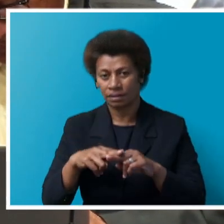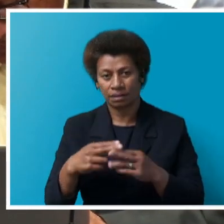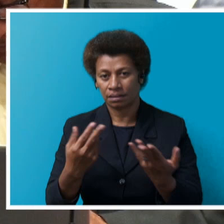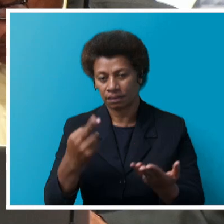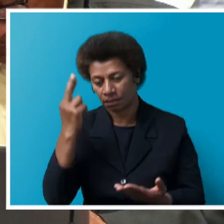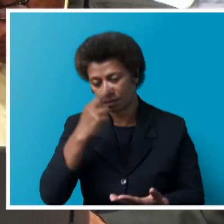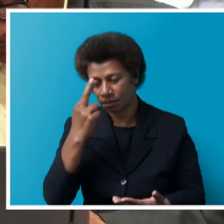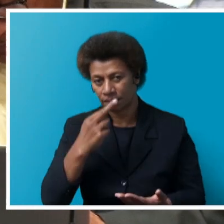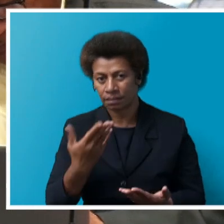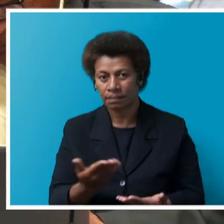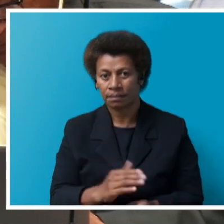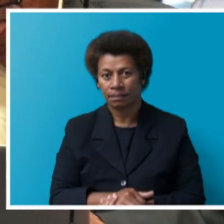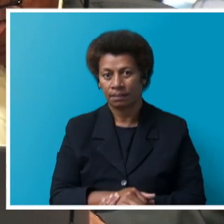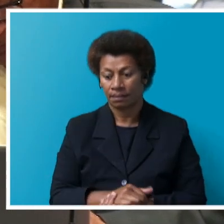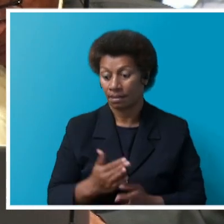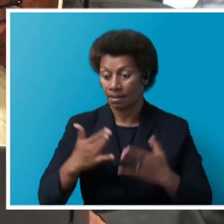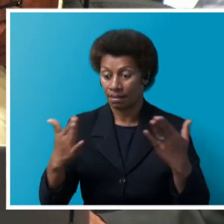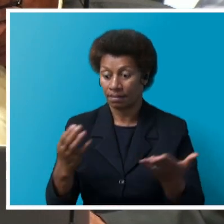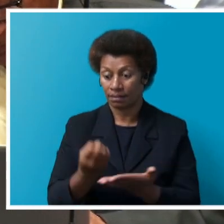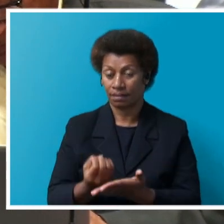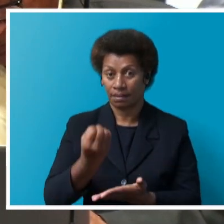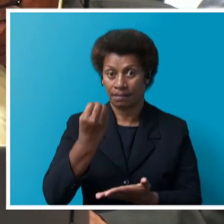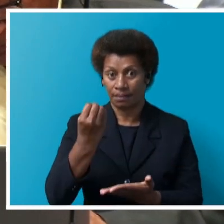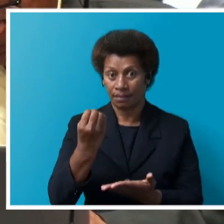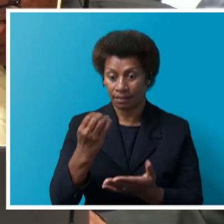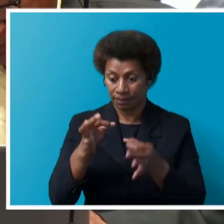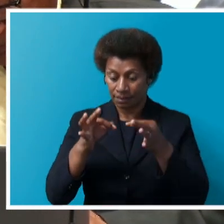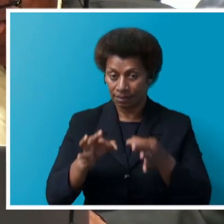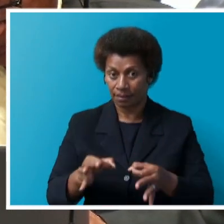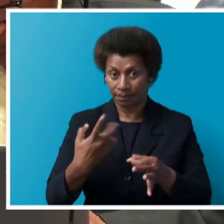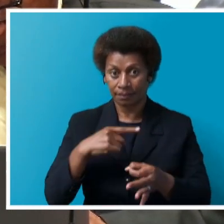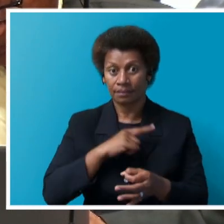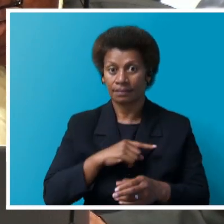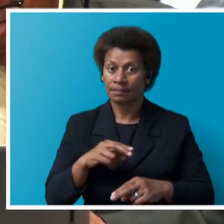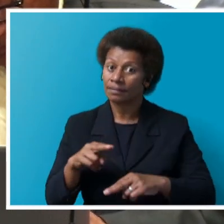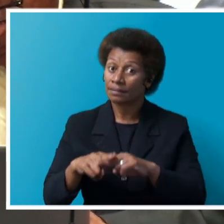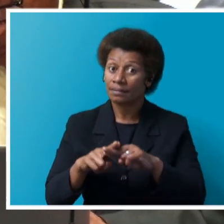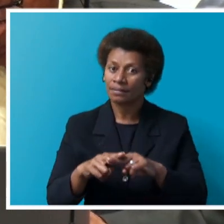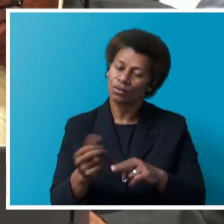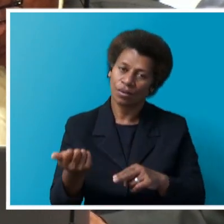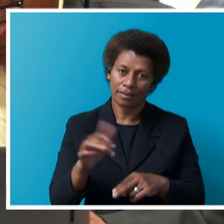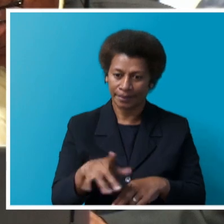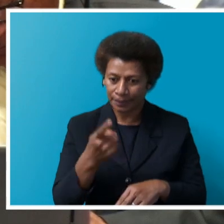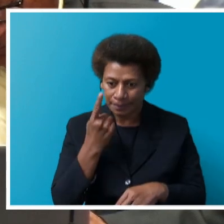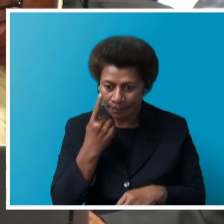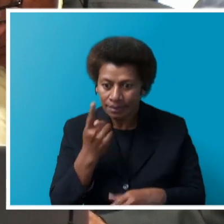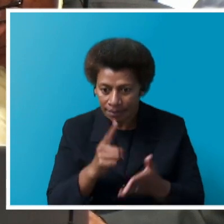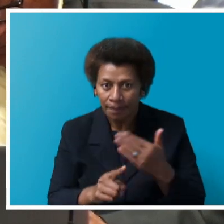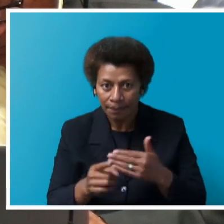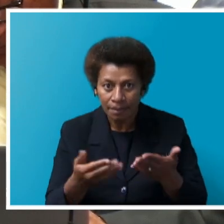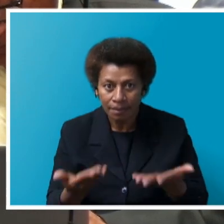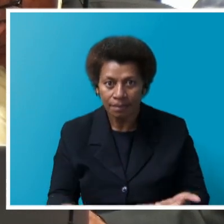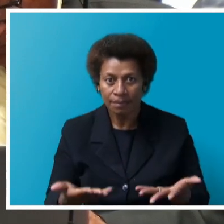While large economies delay decisive decisions, we in Fiji are already paying the price. Our commitment remains unwavering.